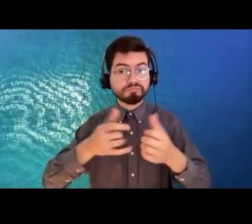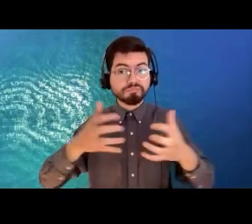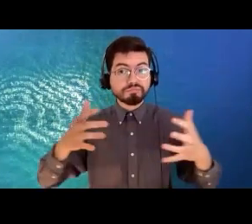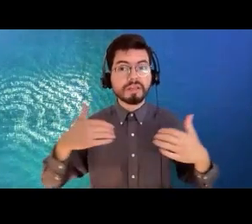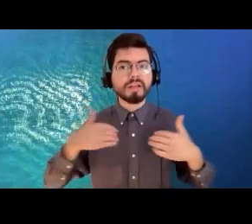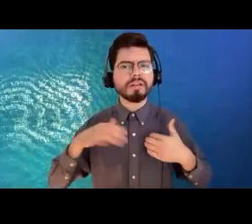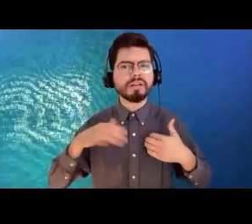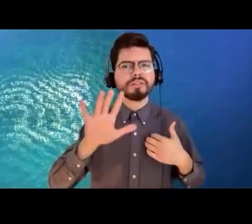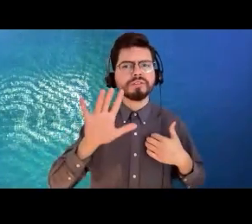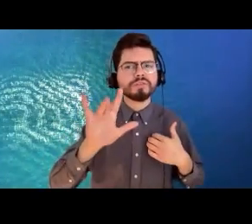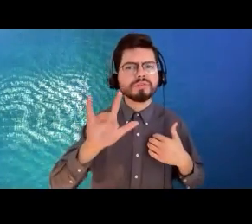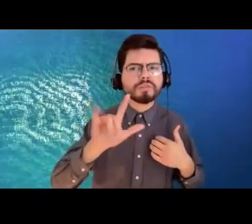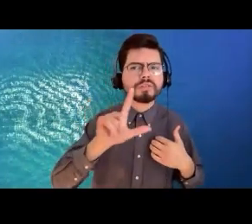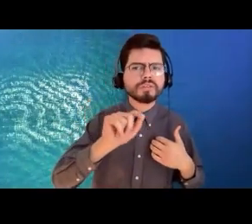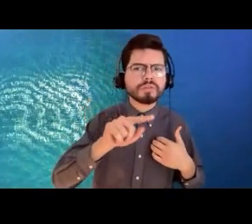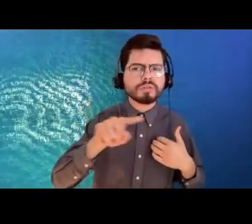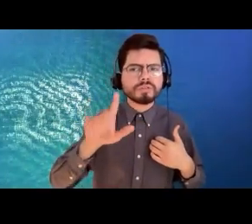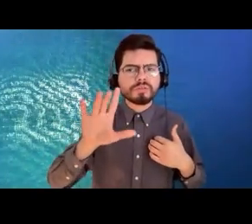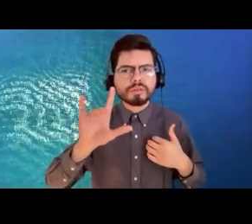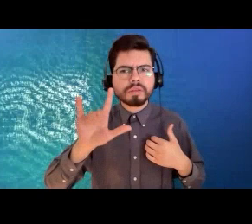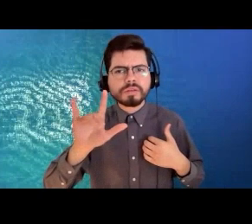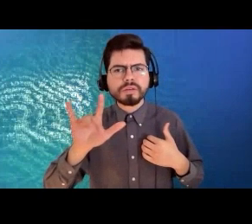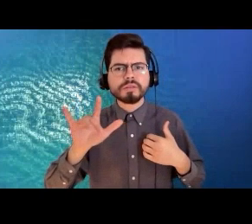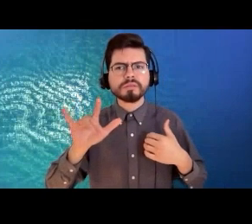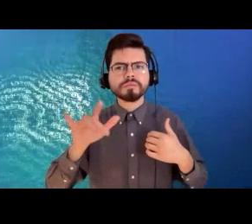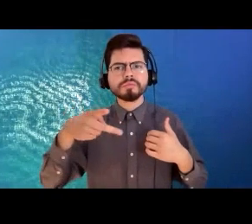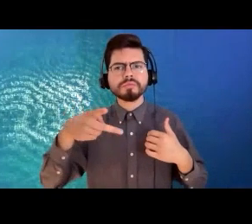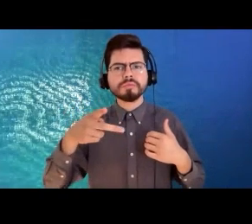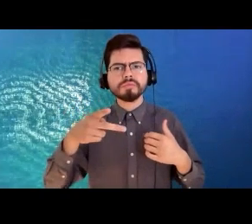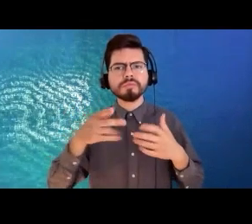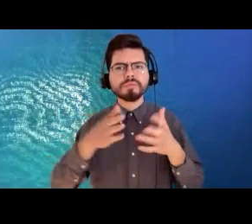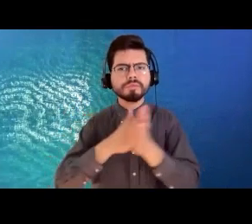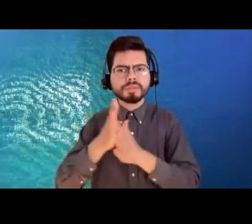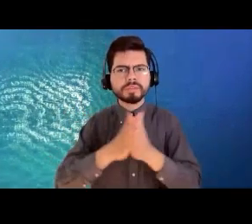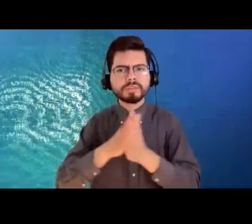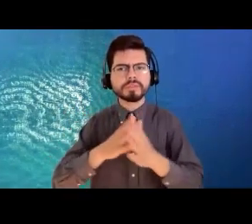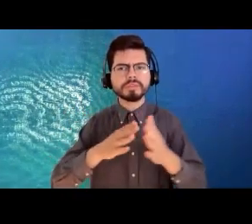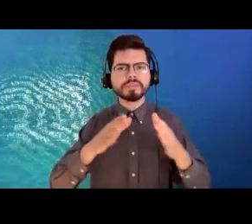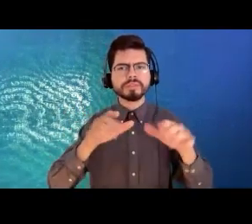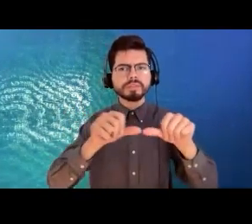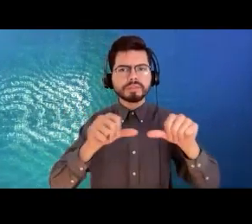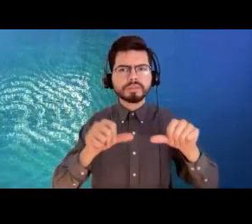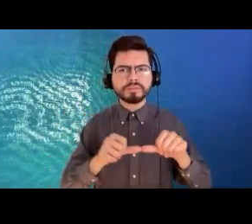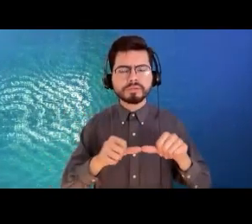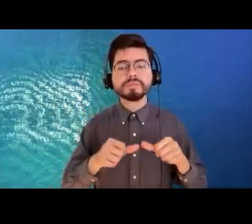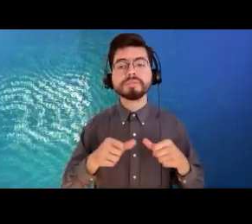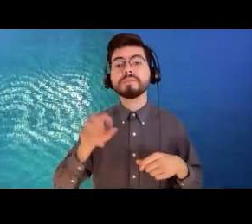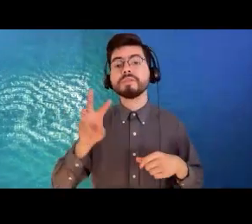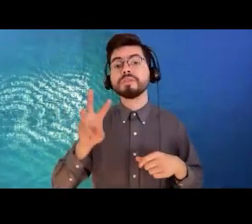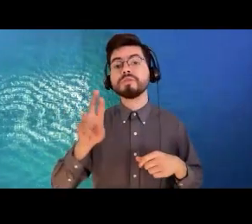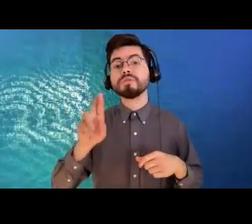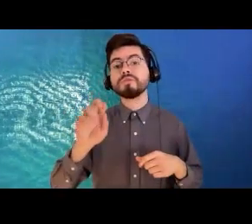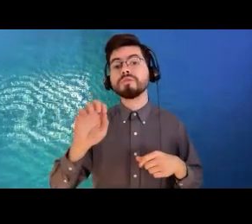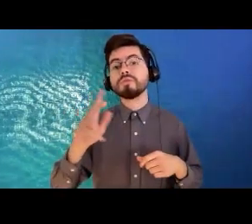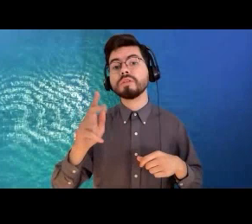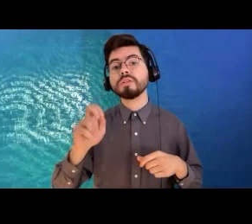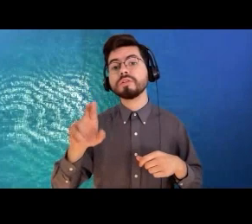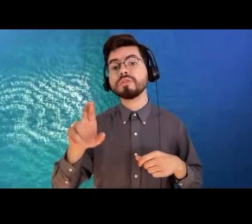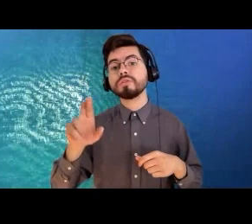There's a new trailhead for the Yellowstone River Bridge, Yellowstone River Trail. Wrecker Road, Wrecker turnout, Wrecker